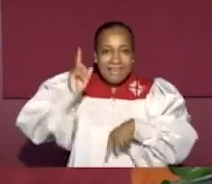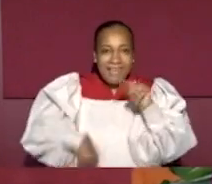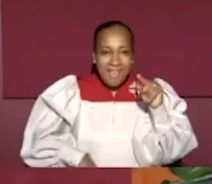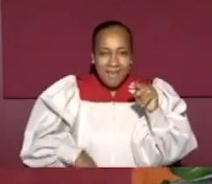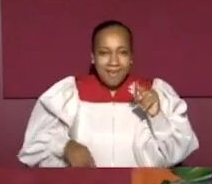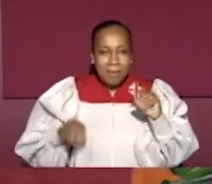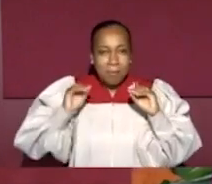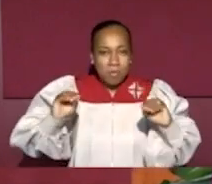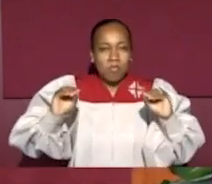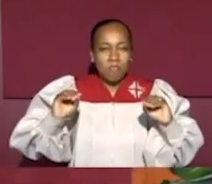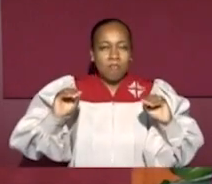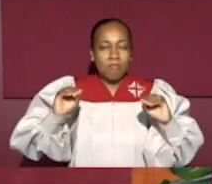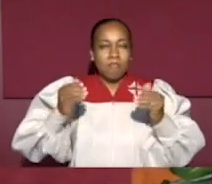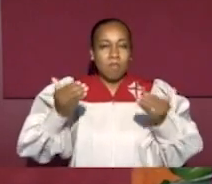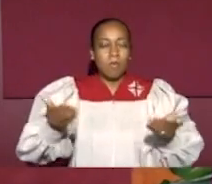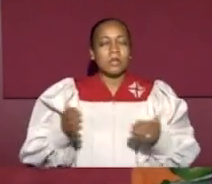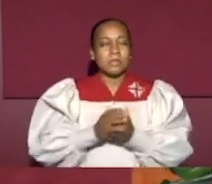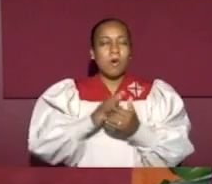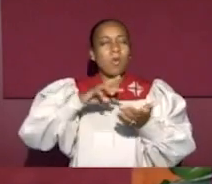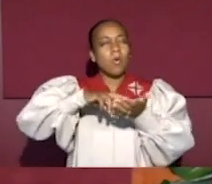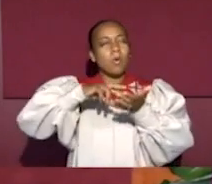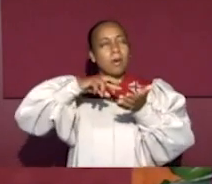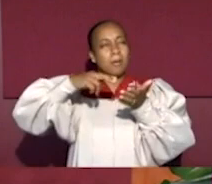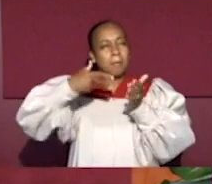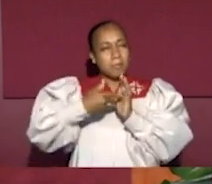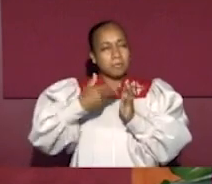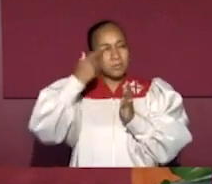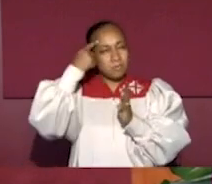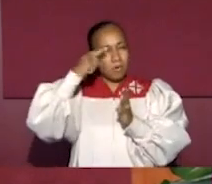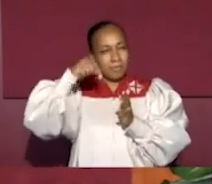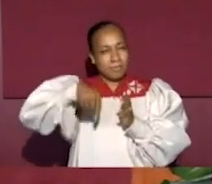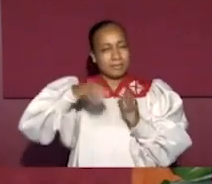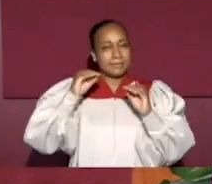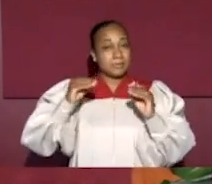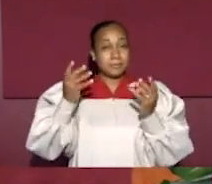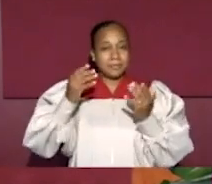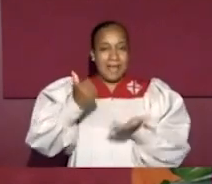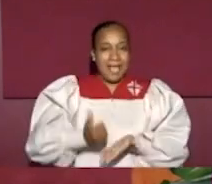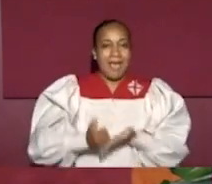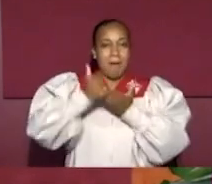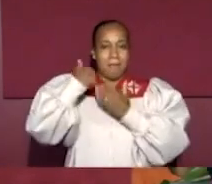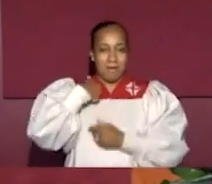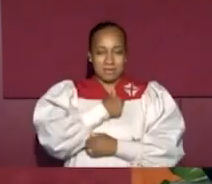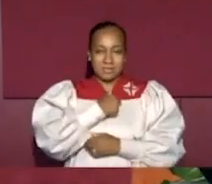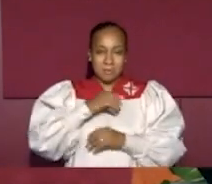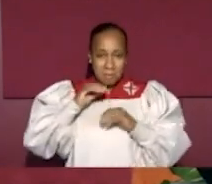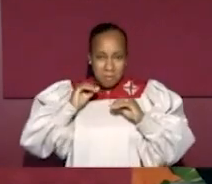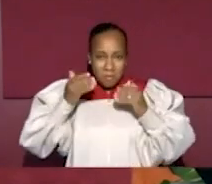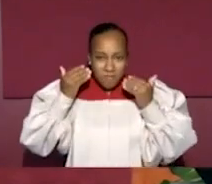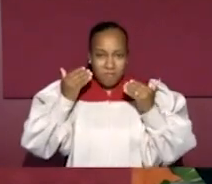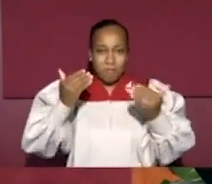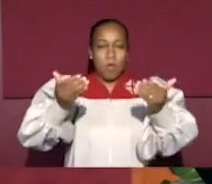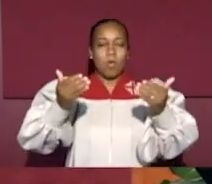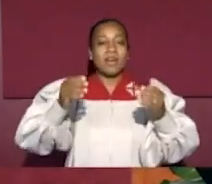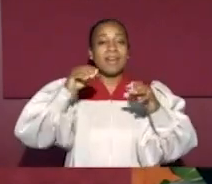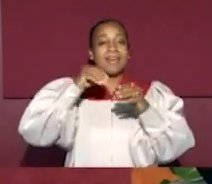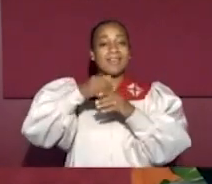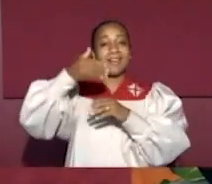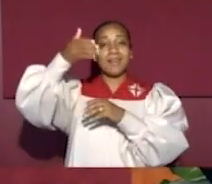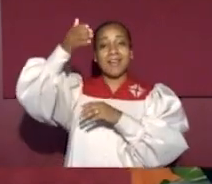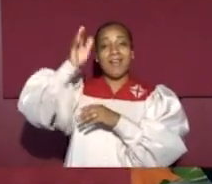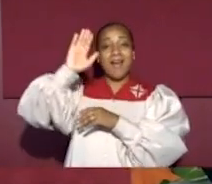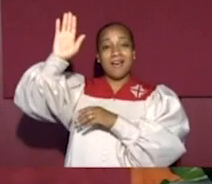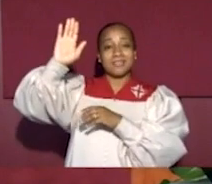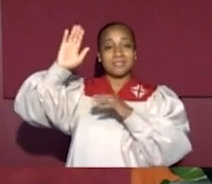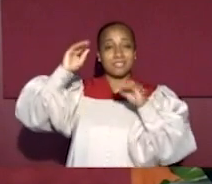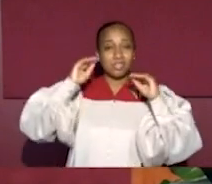the intent of this teaching is to help us. I want to help us to move forward in the instructions of God. I want to help us